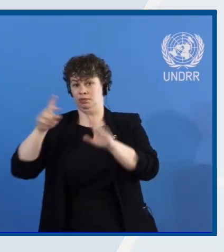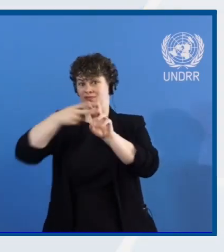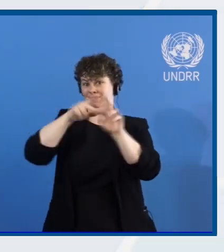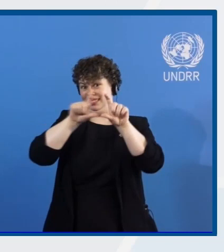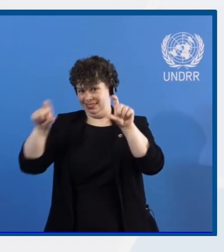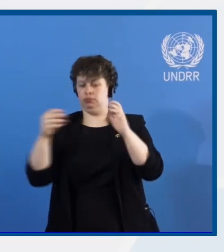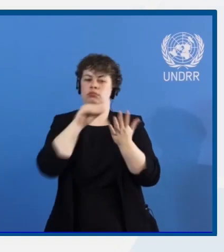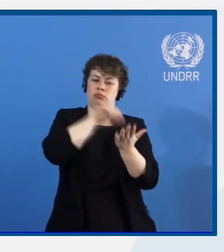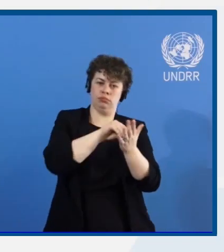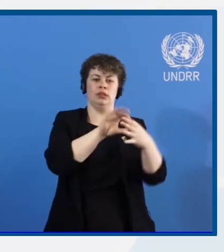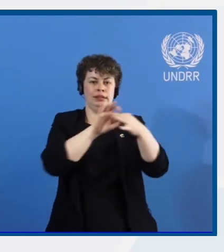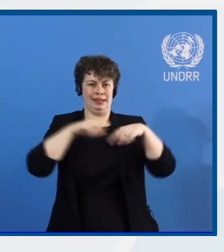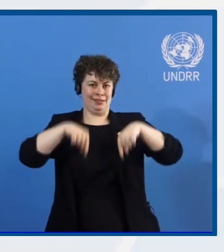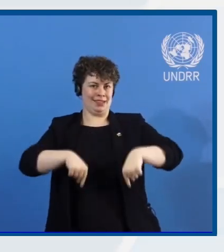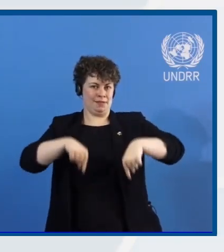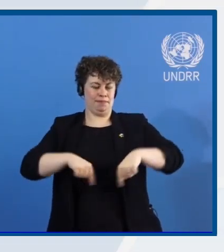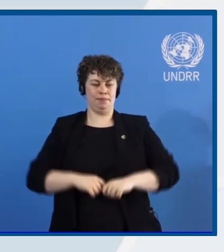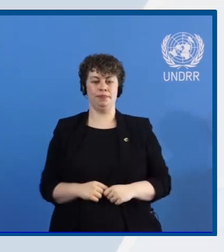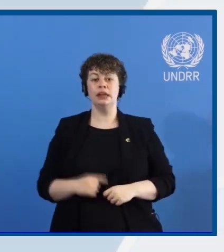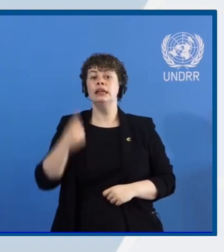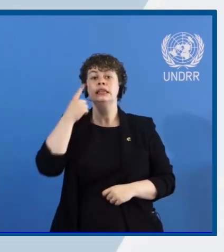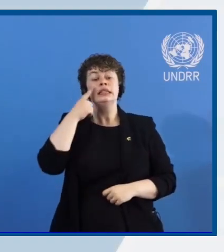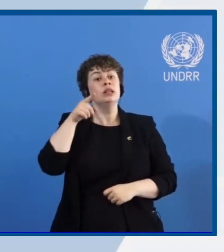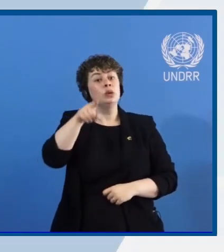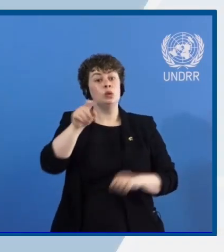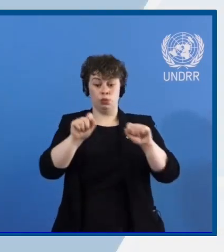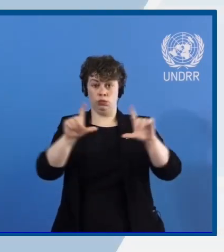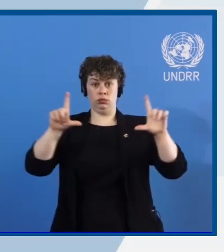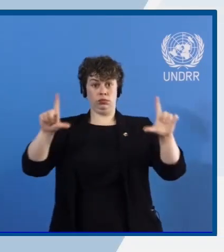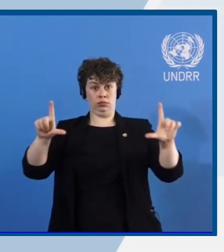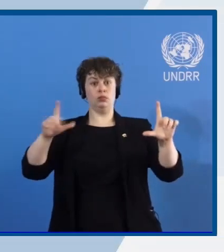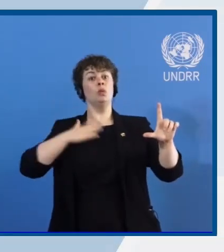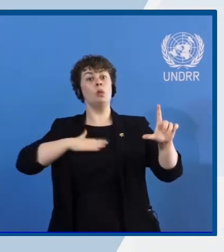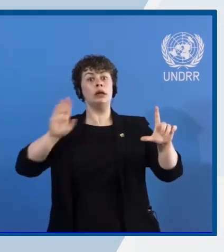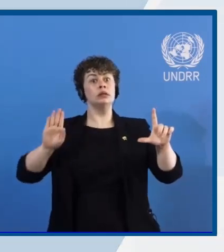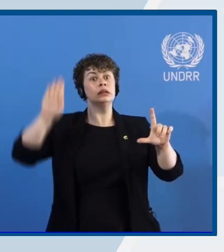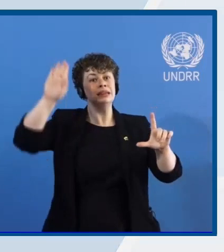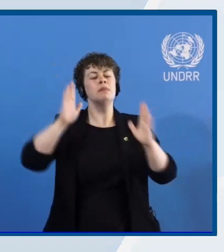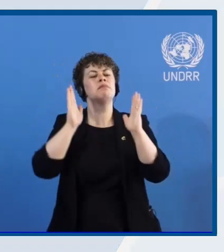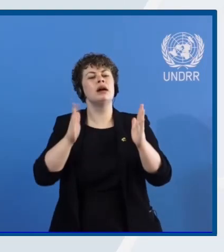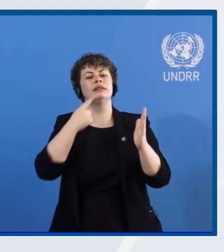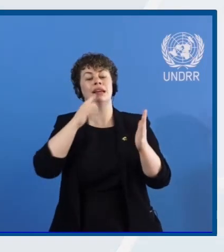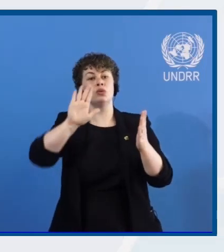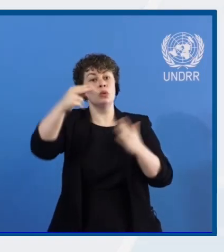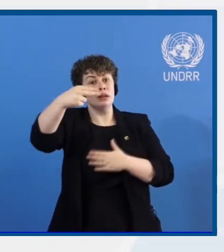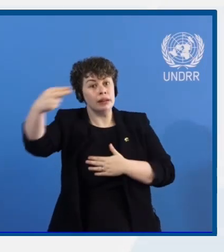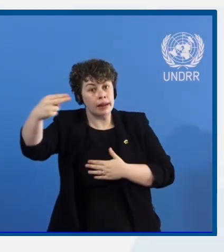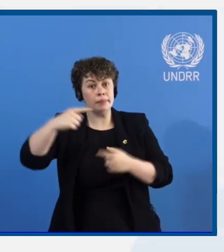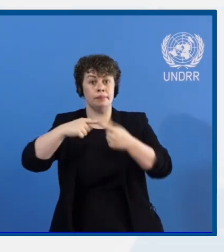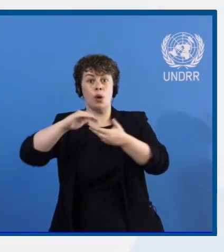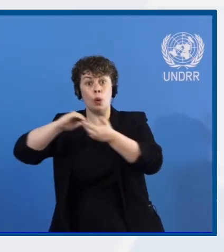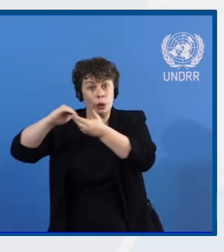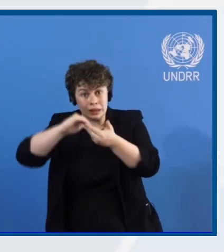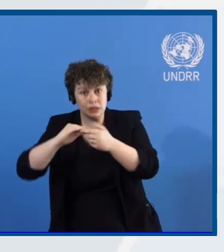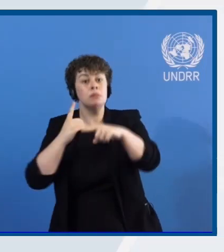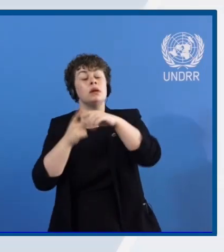Q&A. On the right-hand side menu, please indicate your name, organization, and country when doing so. And if you are in the room and